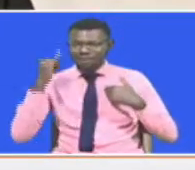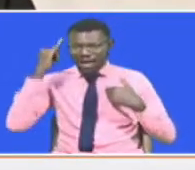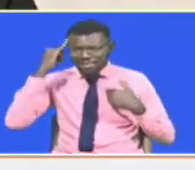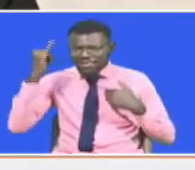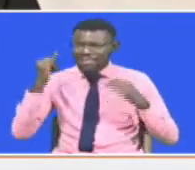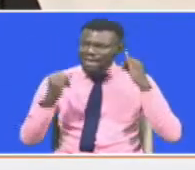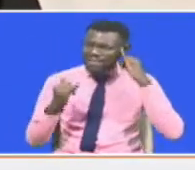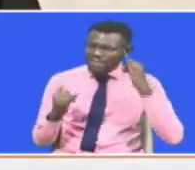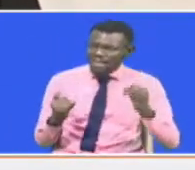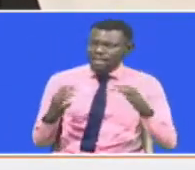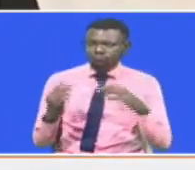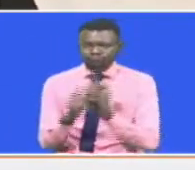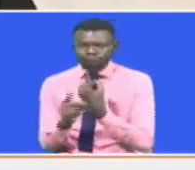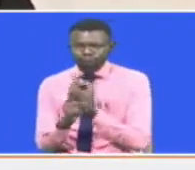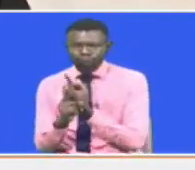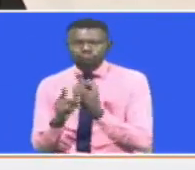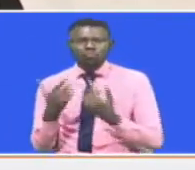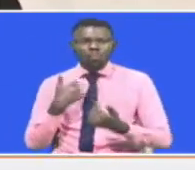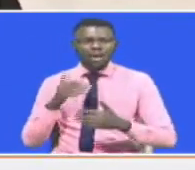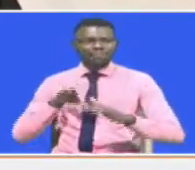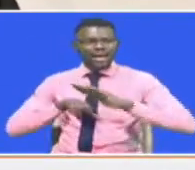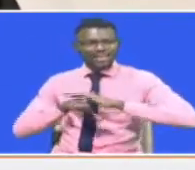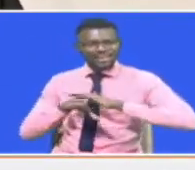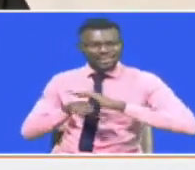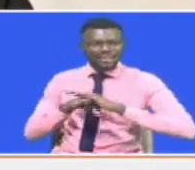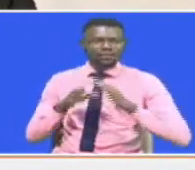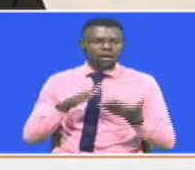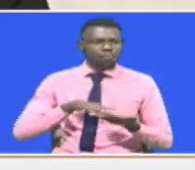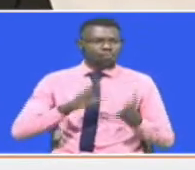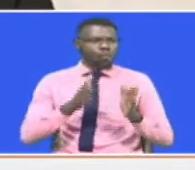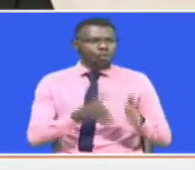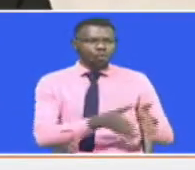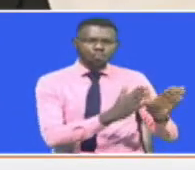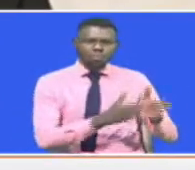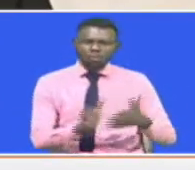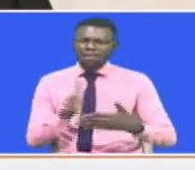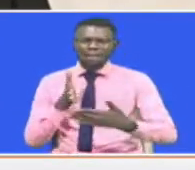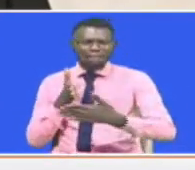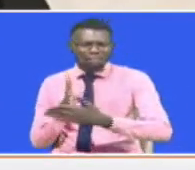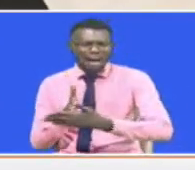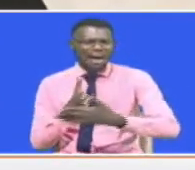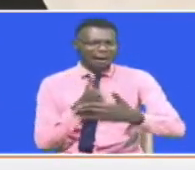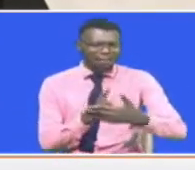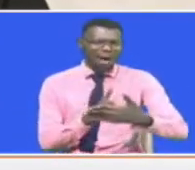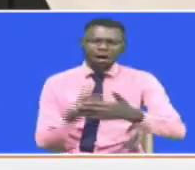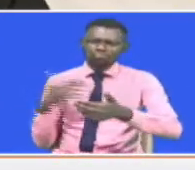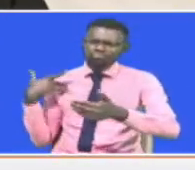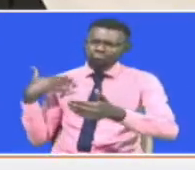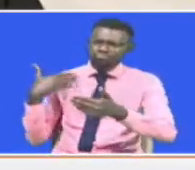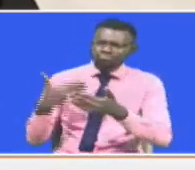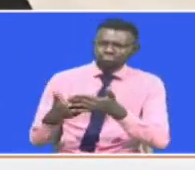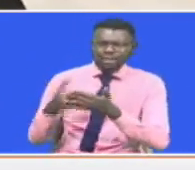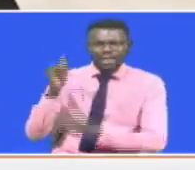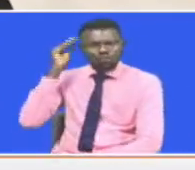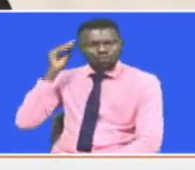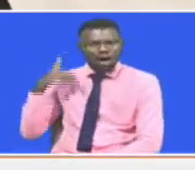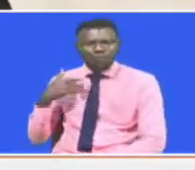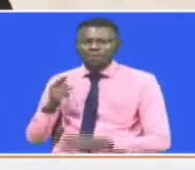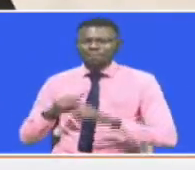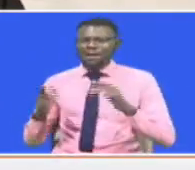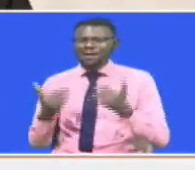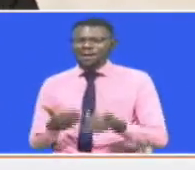create better accessibility to more opportunities. Some of the barriers that were there around education are now being broken